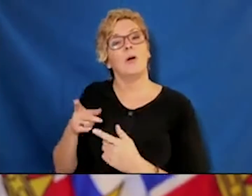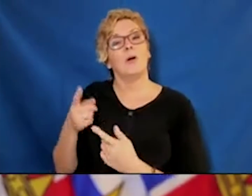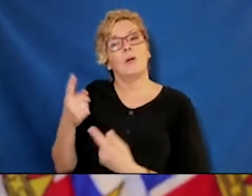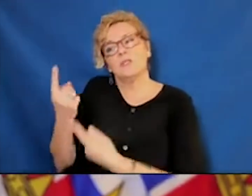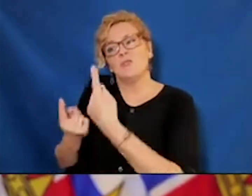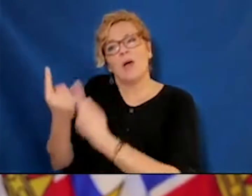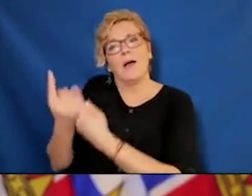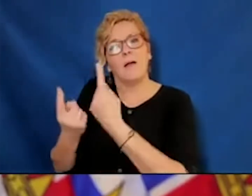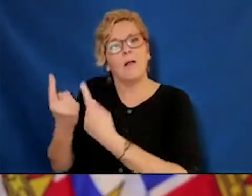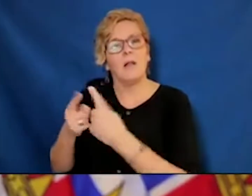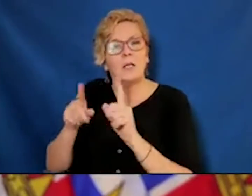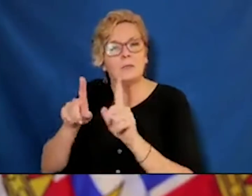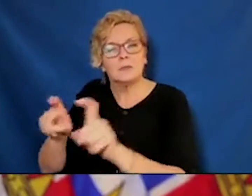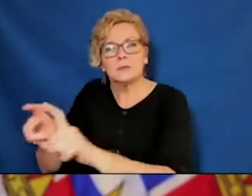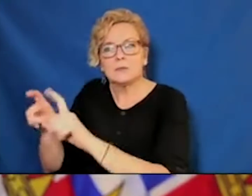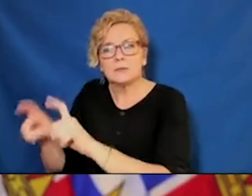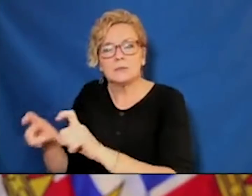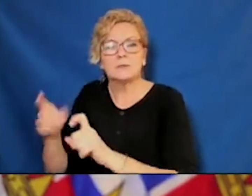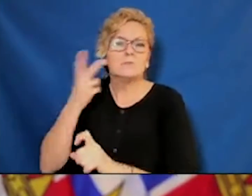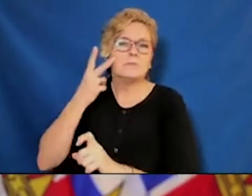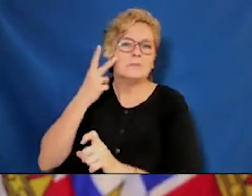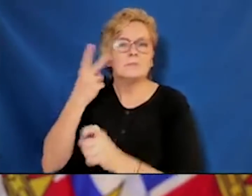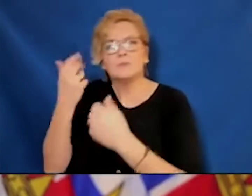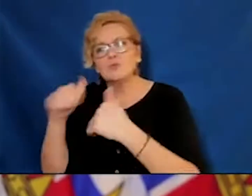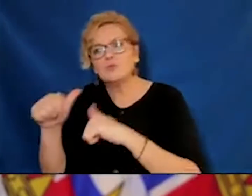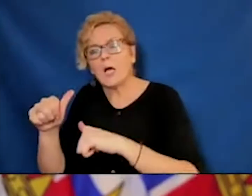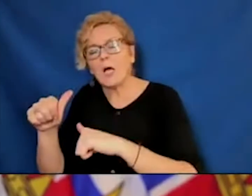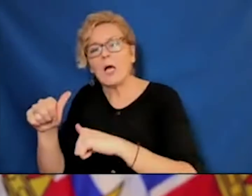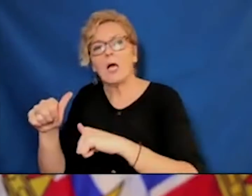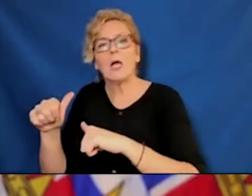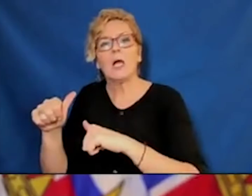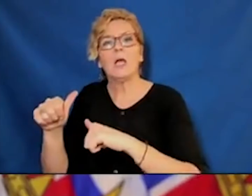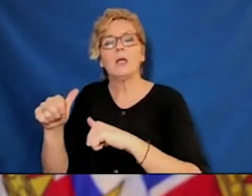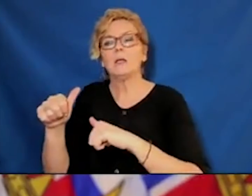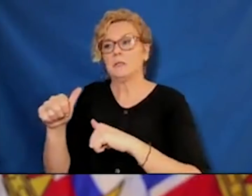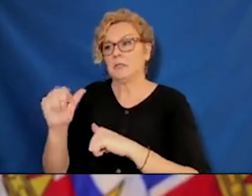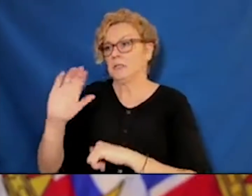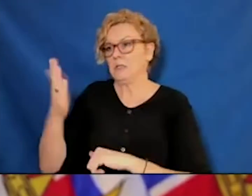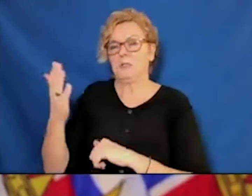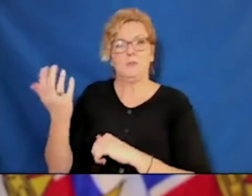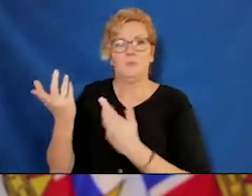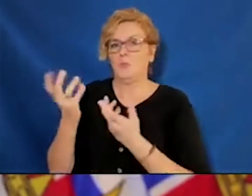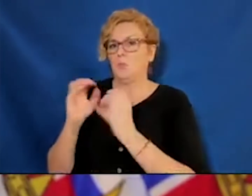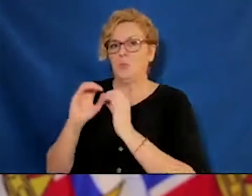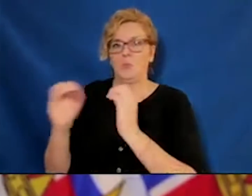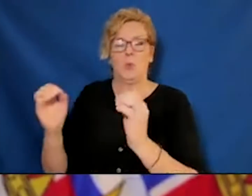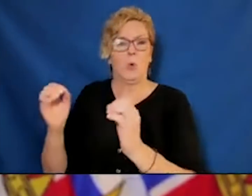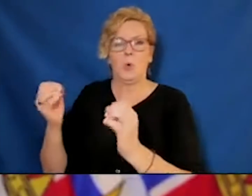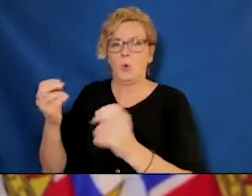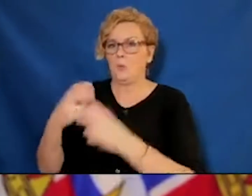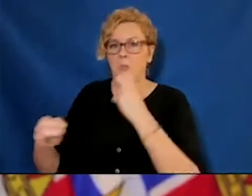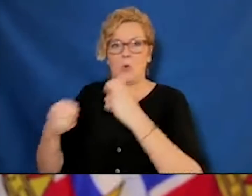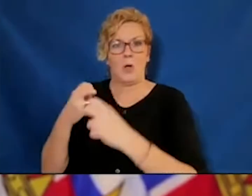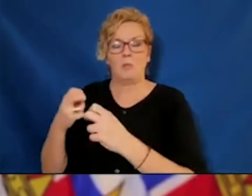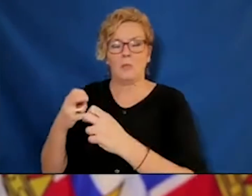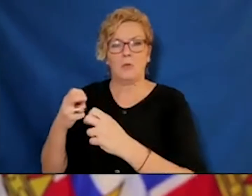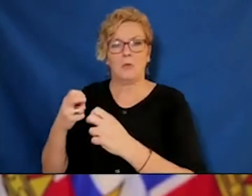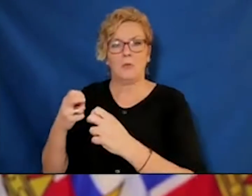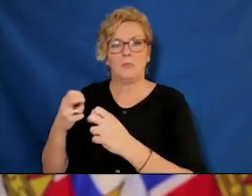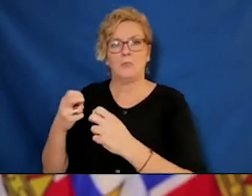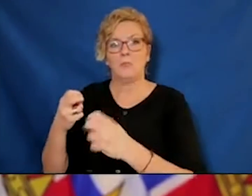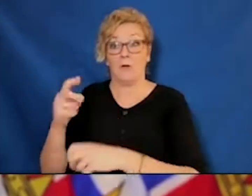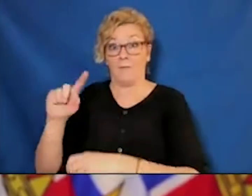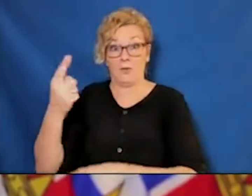we use that information along with our supply to try and get a nice, safe, and